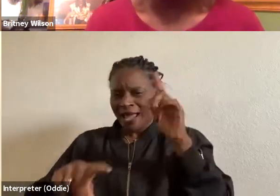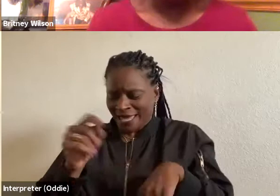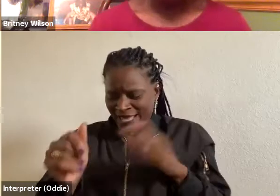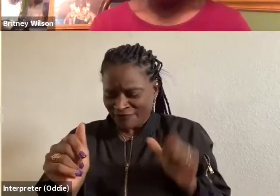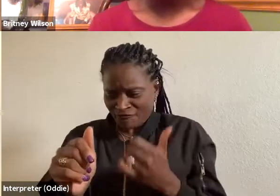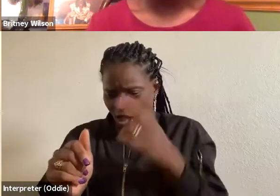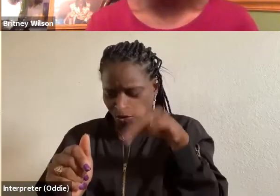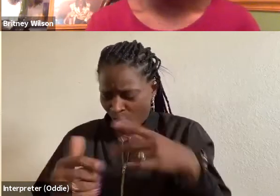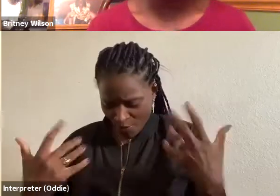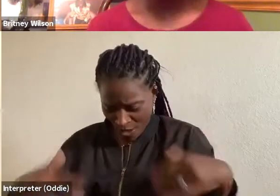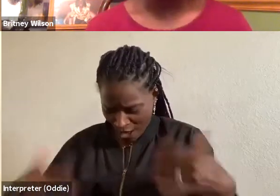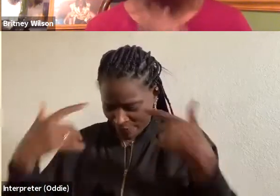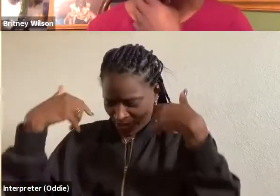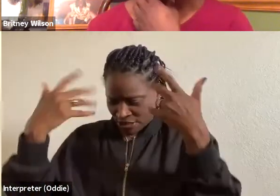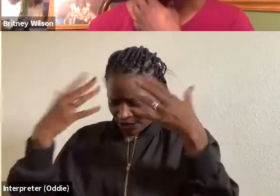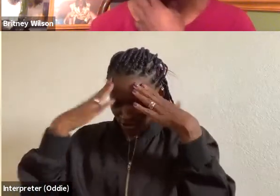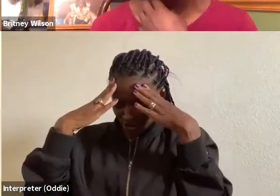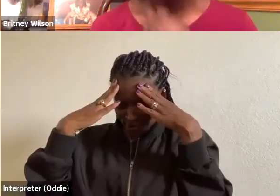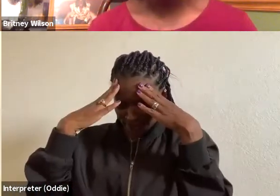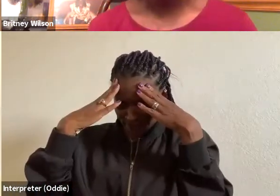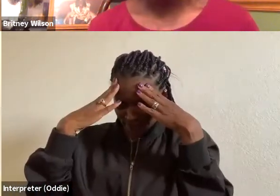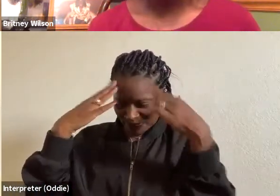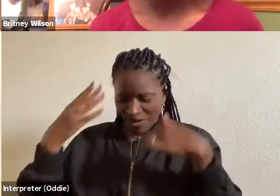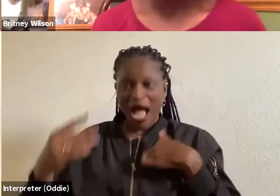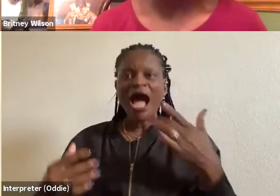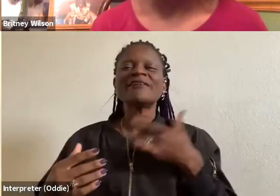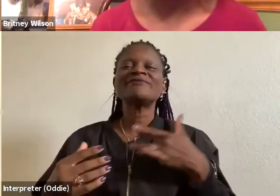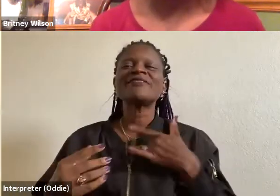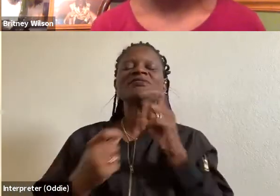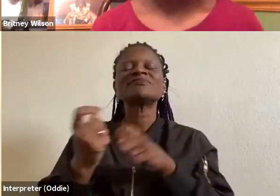No, you're literally, I feel the exact same way.